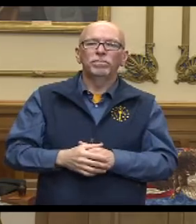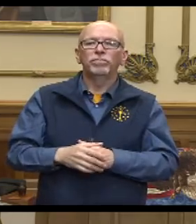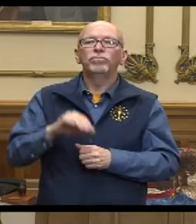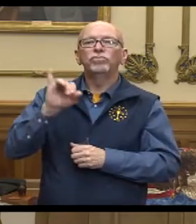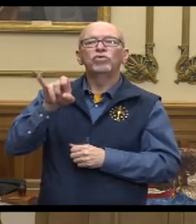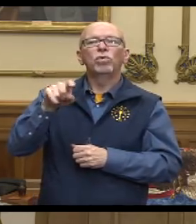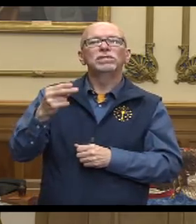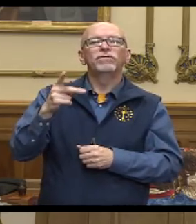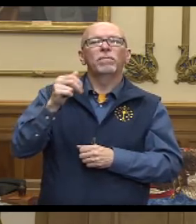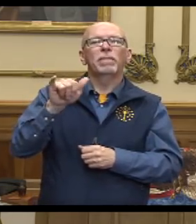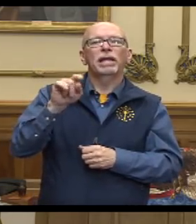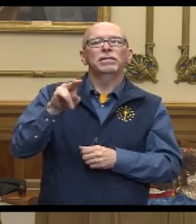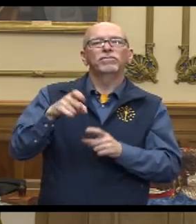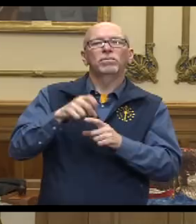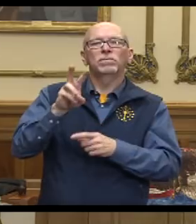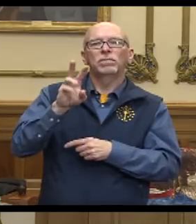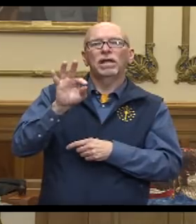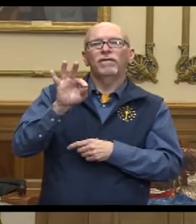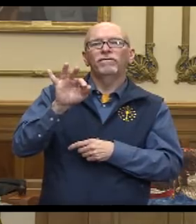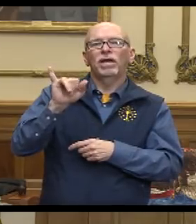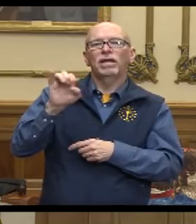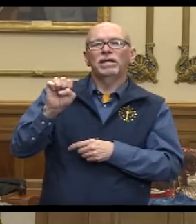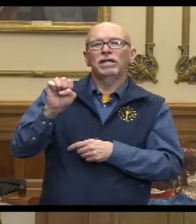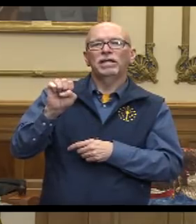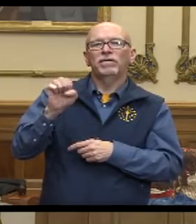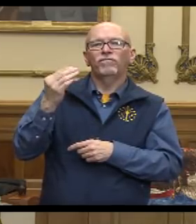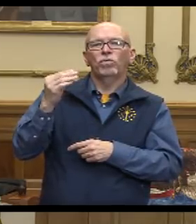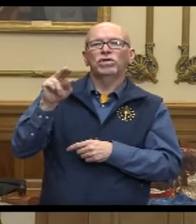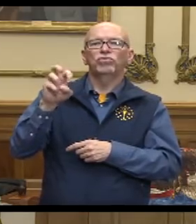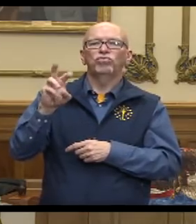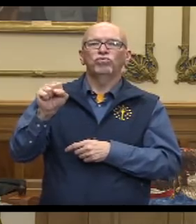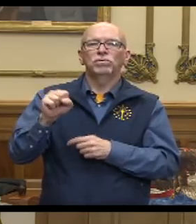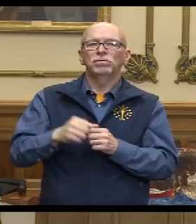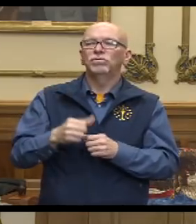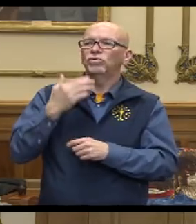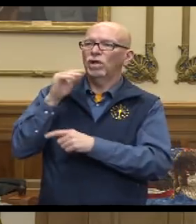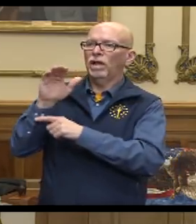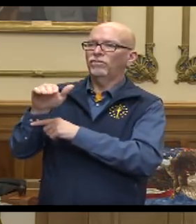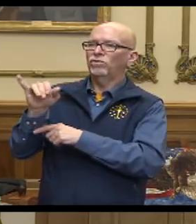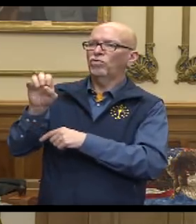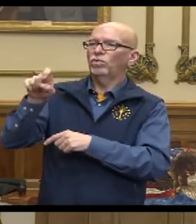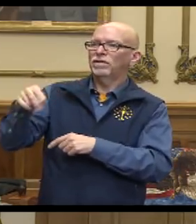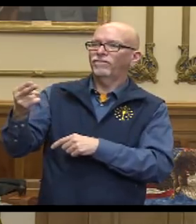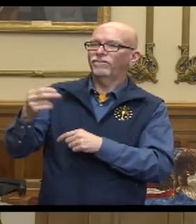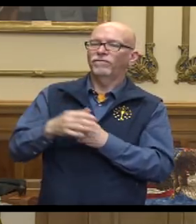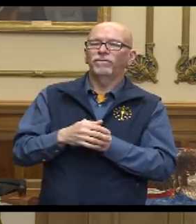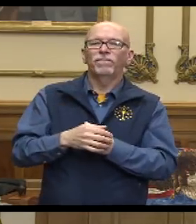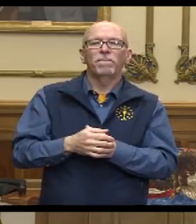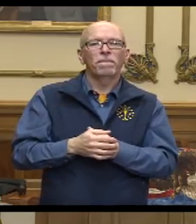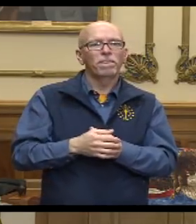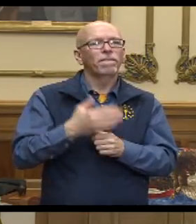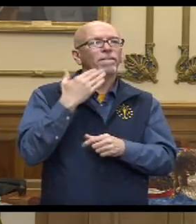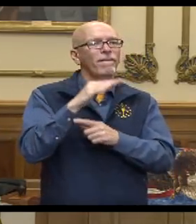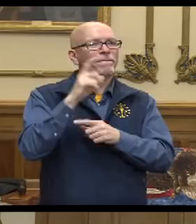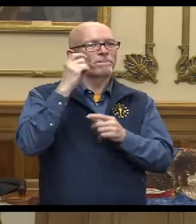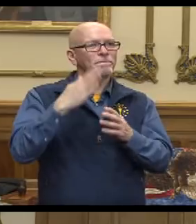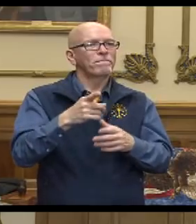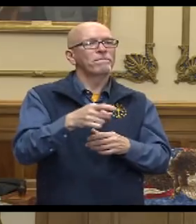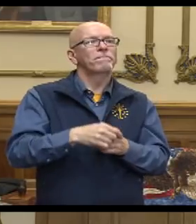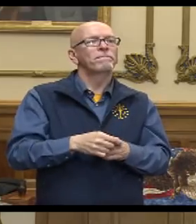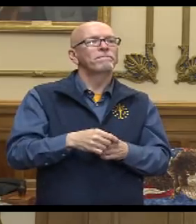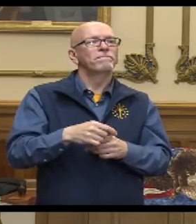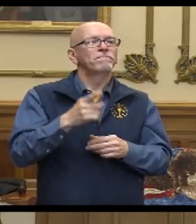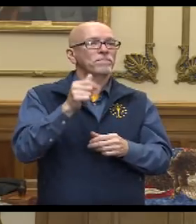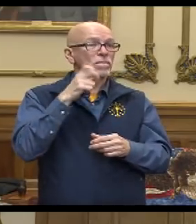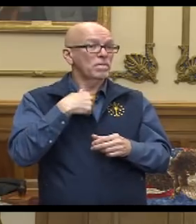Payton, WFIE 14 News. Good afternoon, Joseph. Good afternoon, Governor. I hope you all can